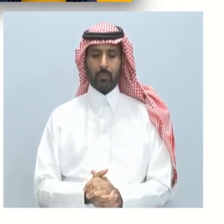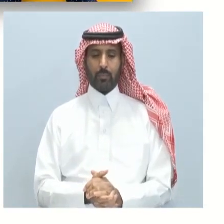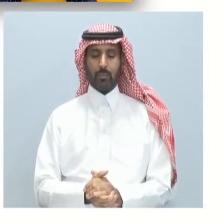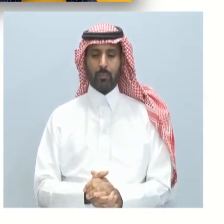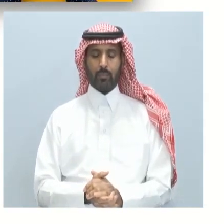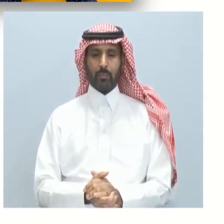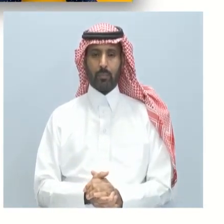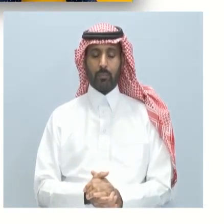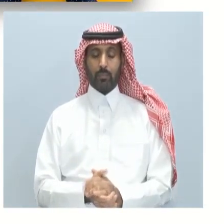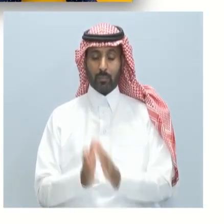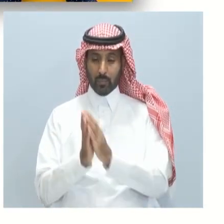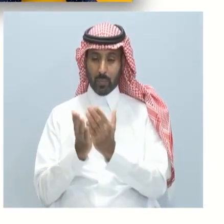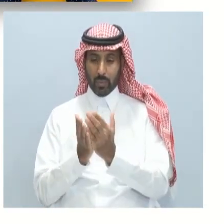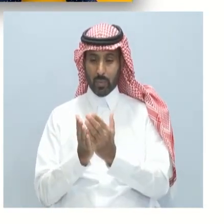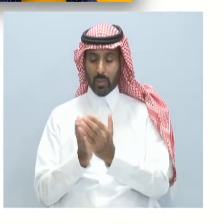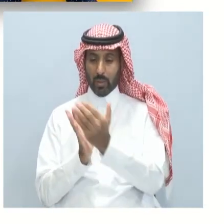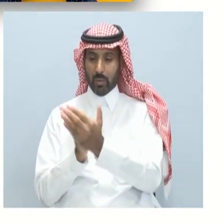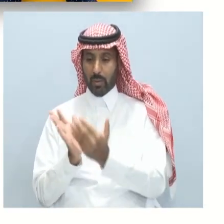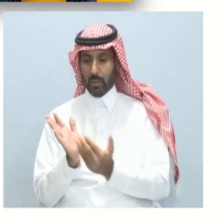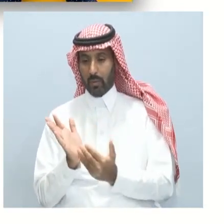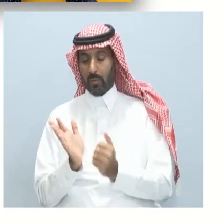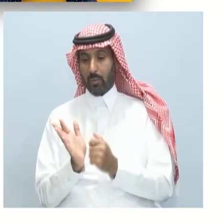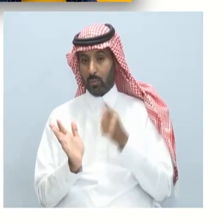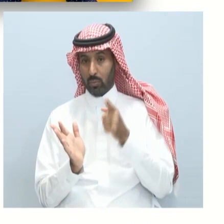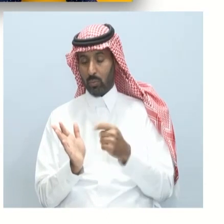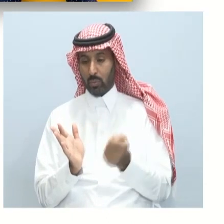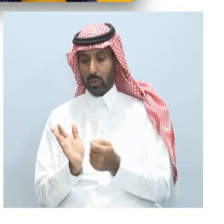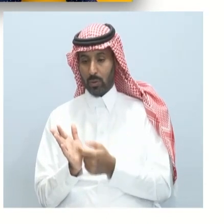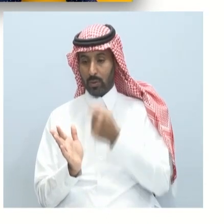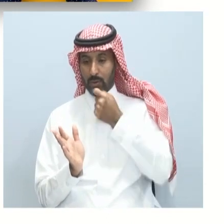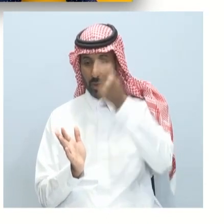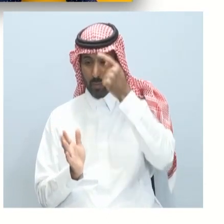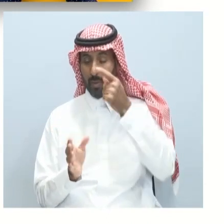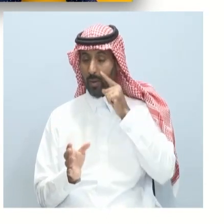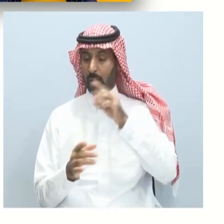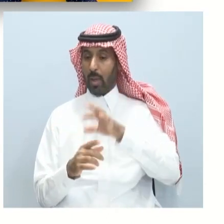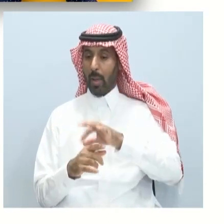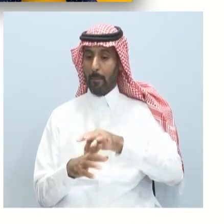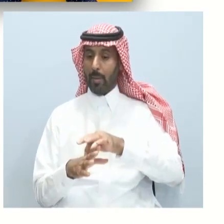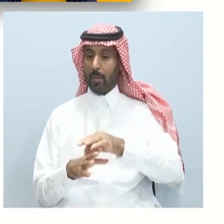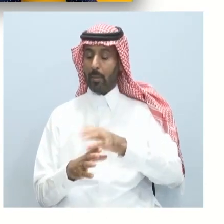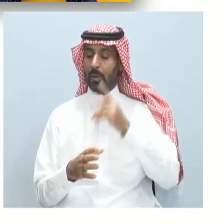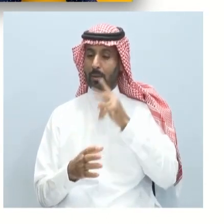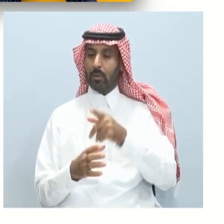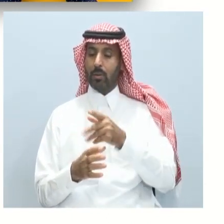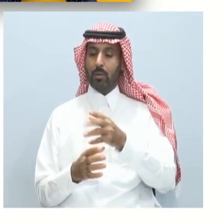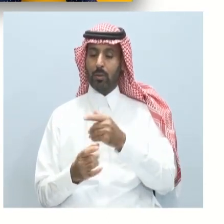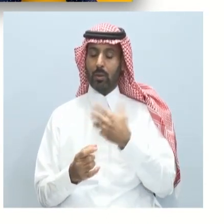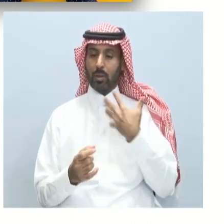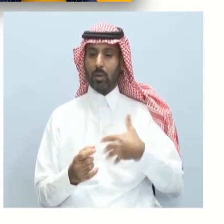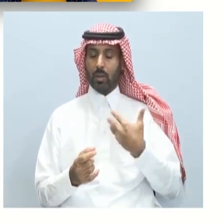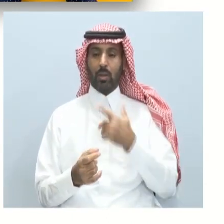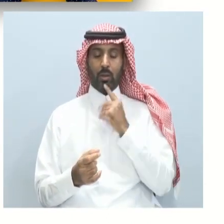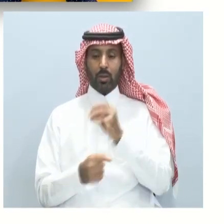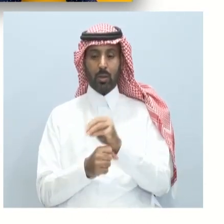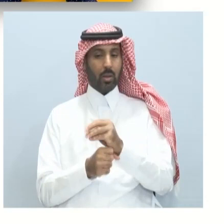Now also in the book we have the part when you write a descriptive essay about people's qualities, express your personal feelings,